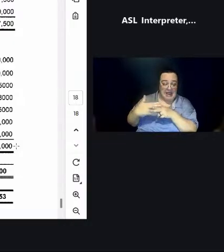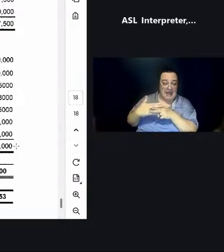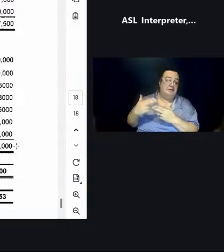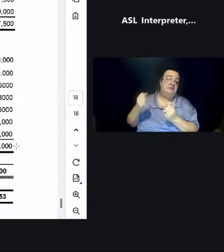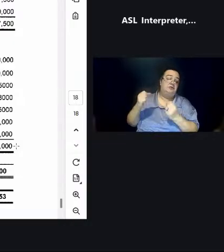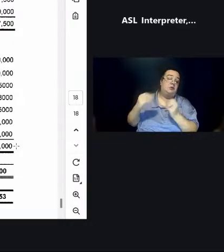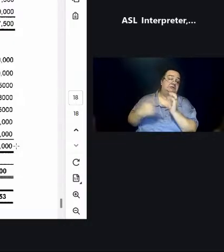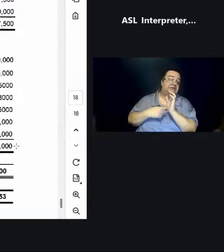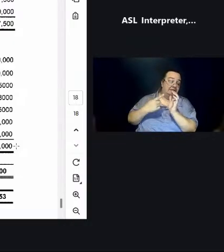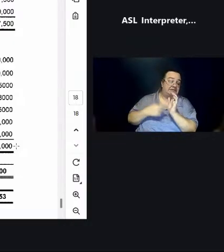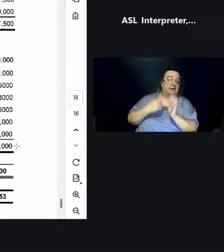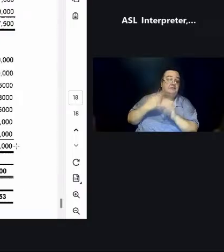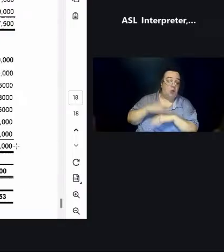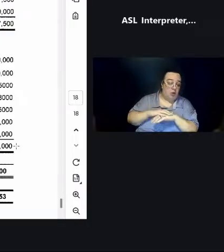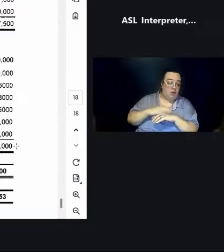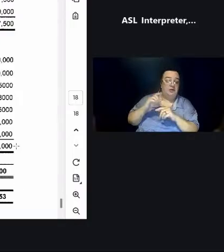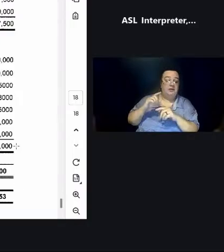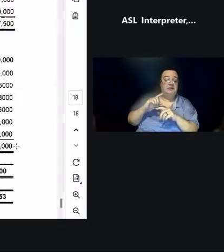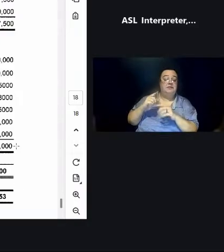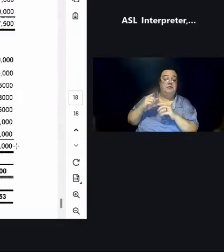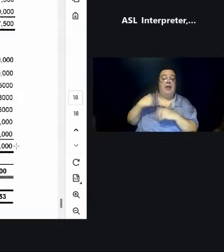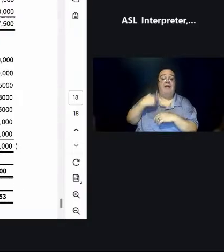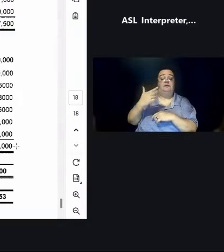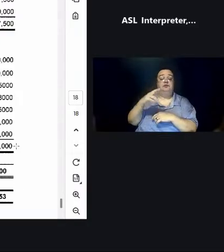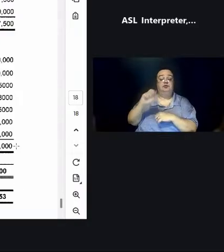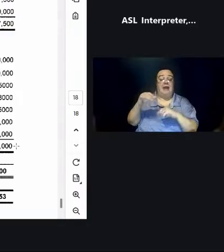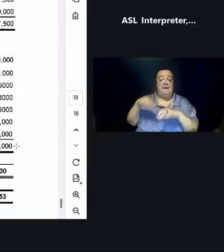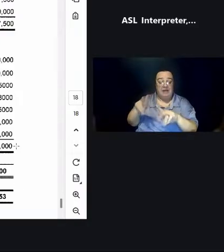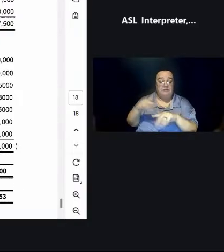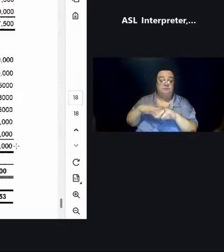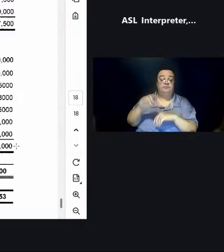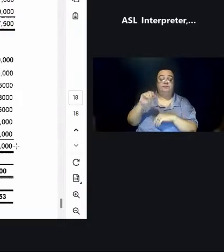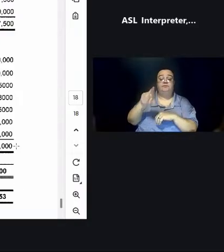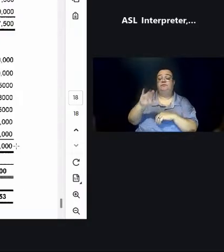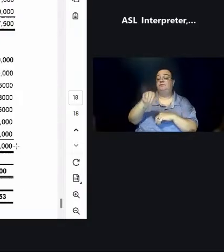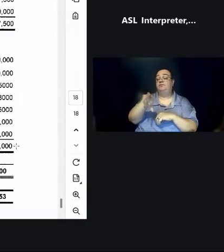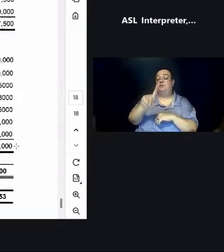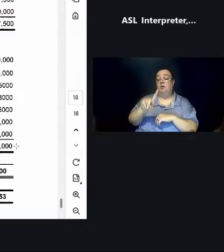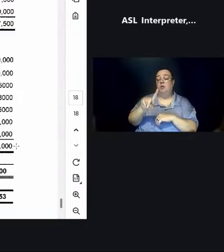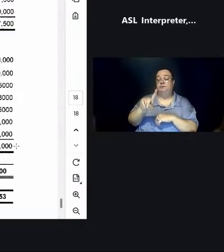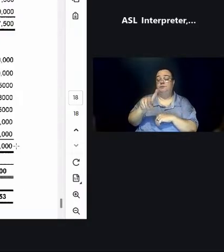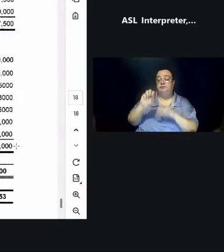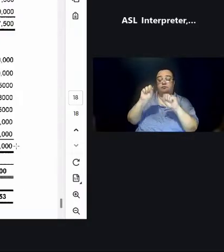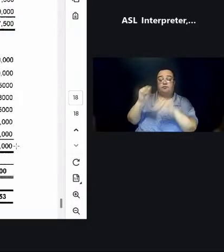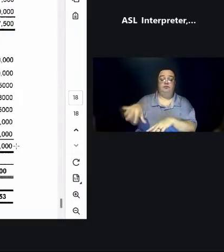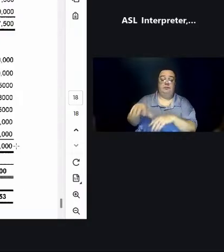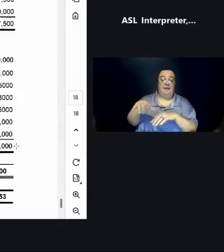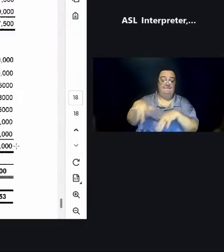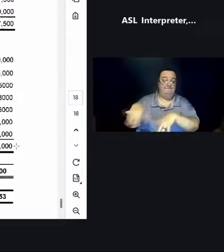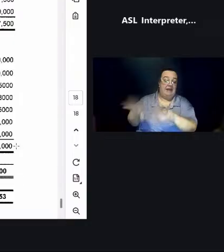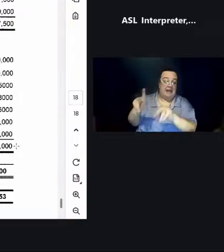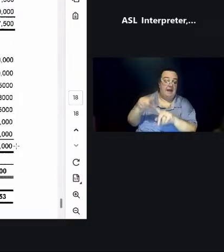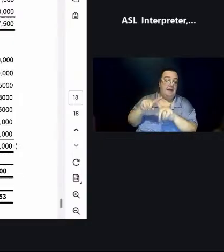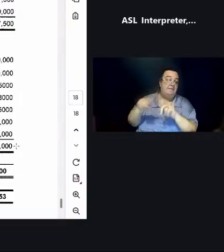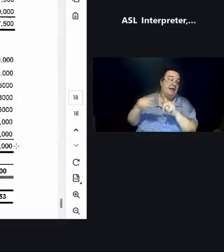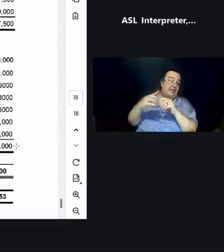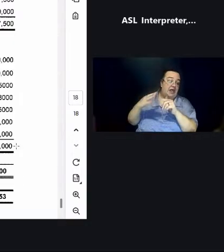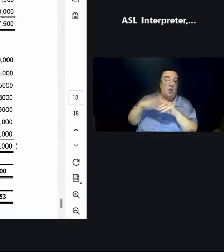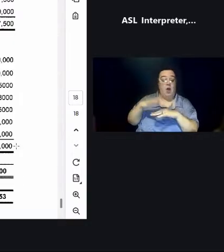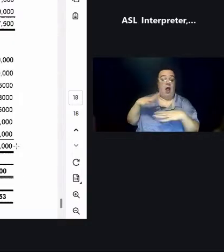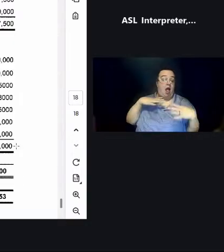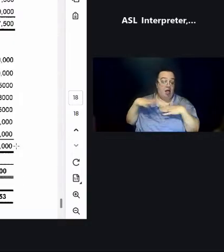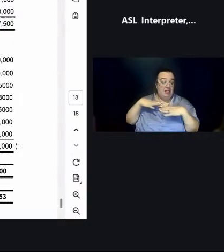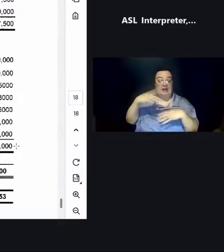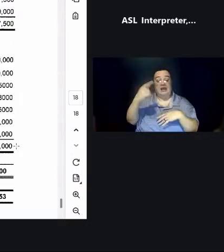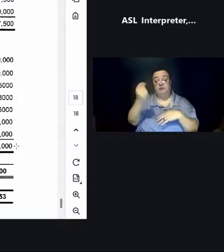or yard waste pickup, but then on the holiday Tuesdays that came up, we have 3 trucks out. And so that will have, that has 6 people